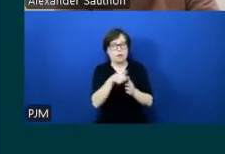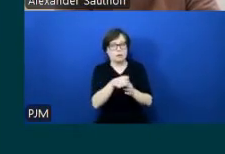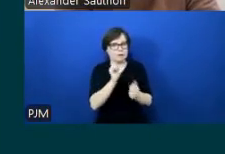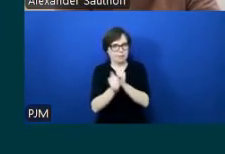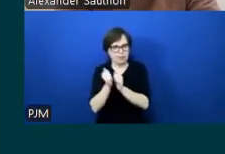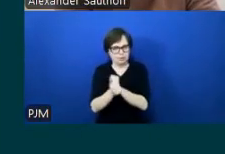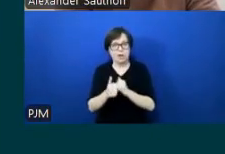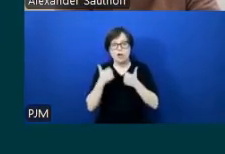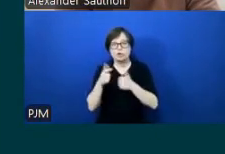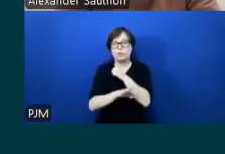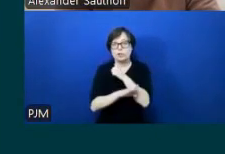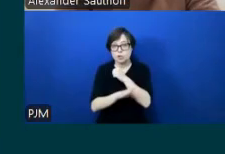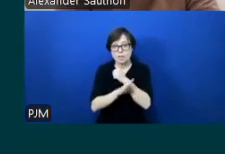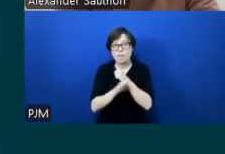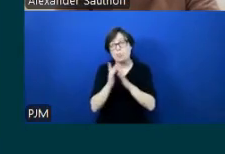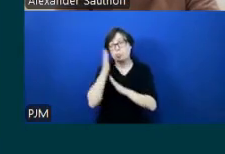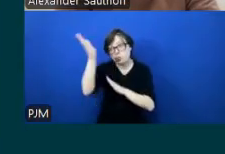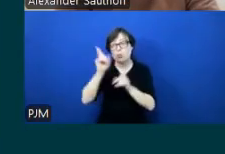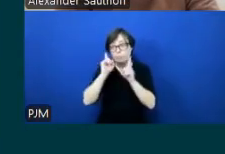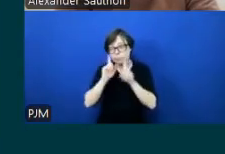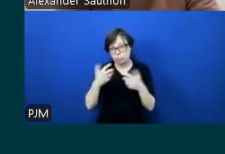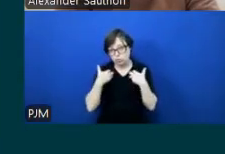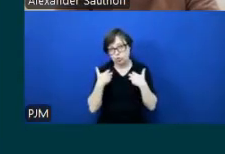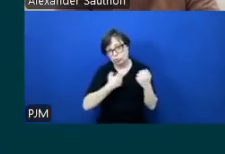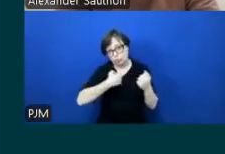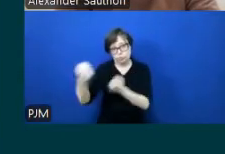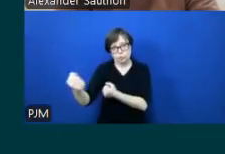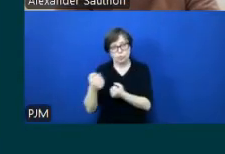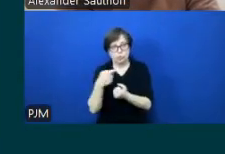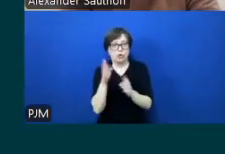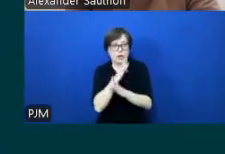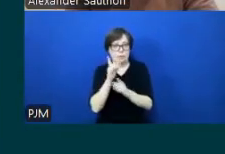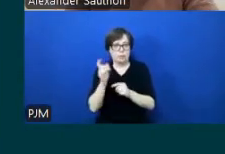So therefore, the cities, they are adapting their